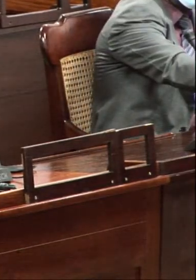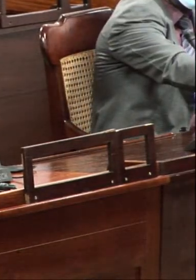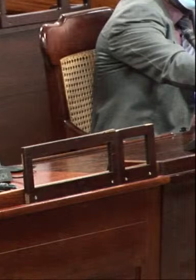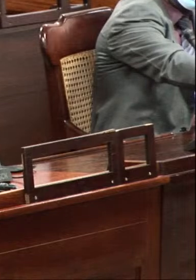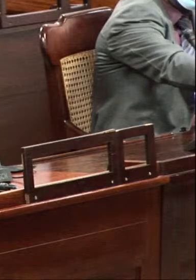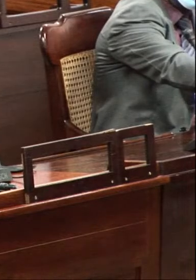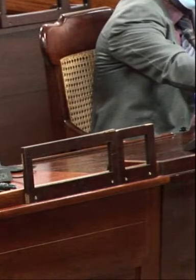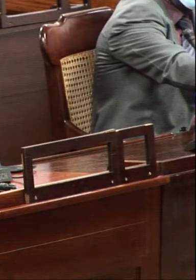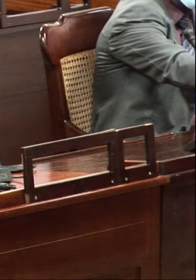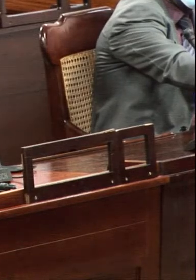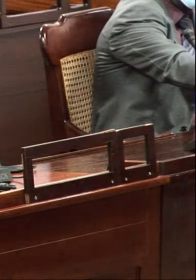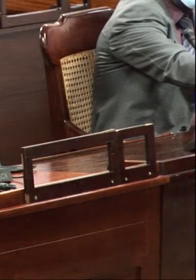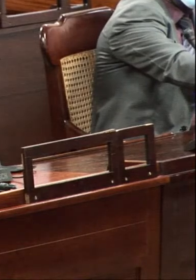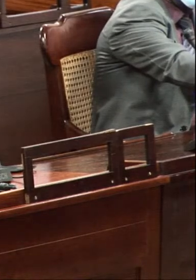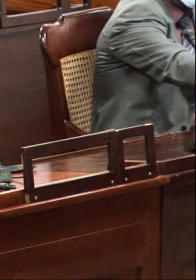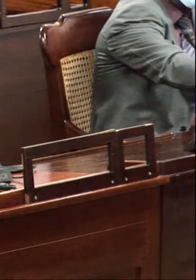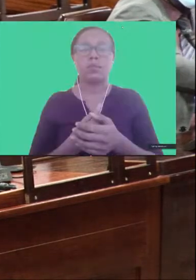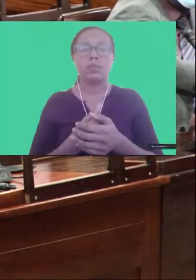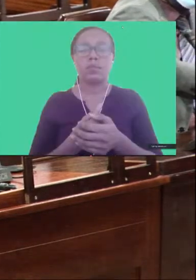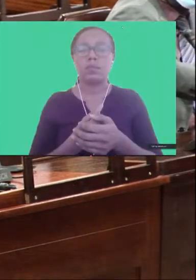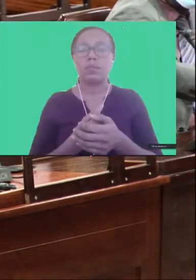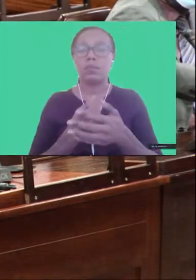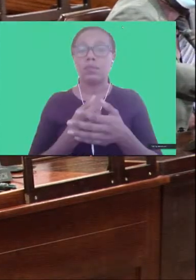country not only